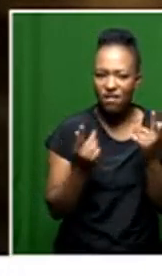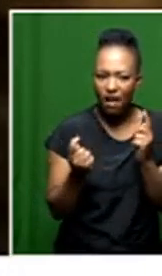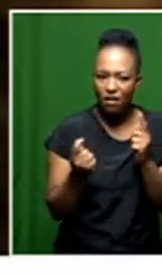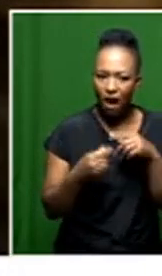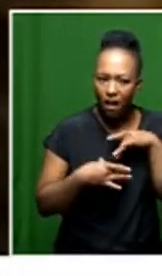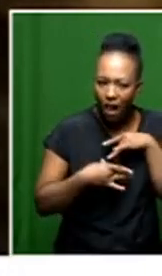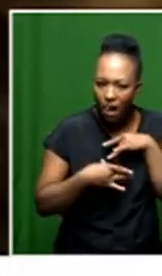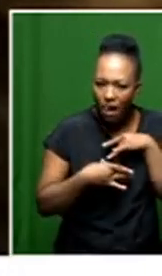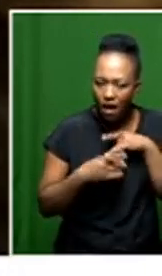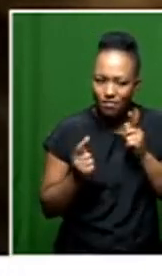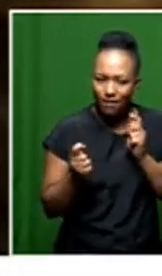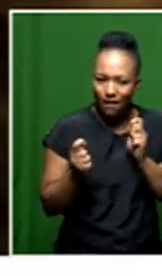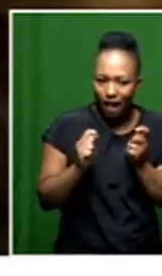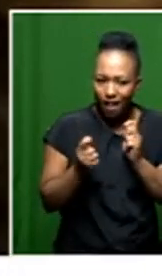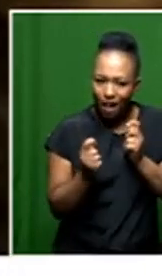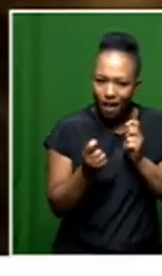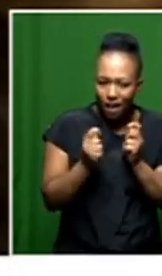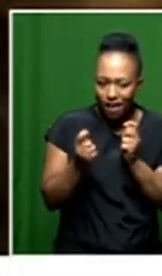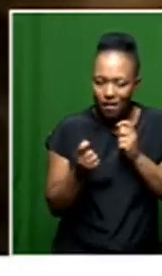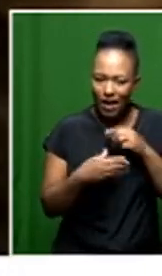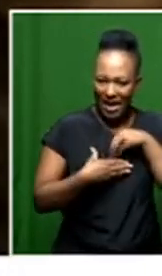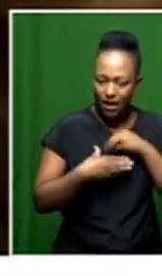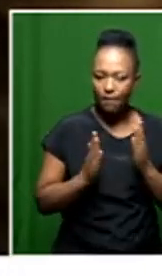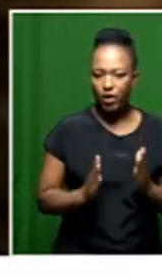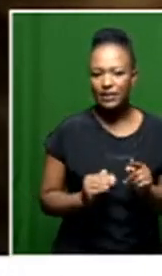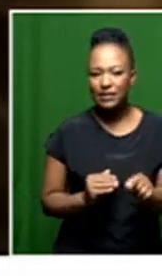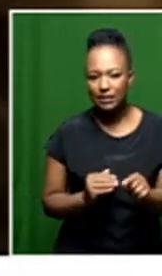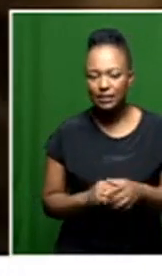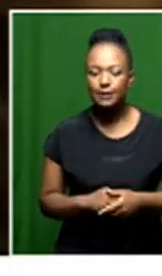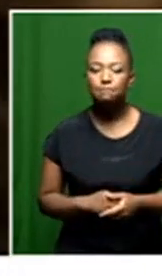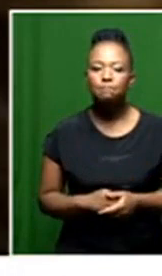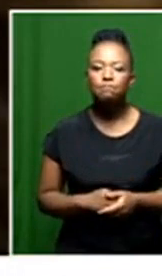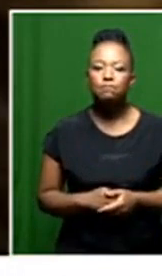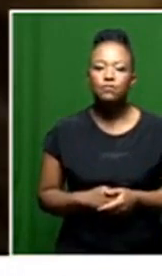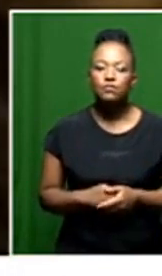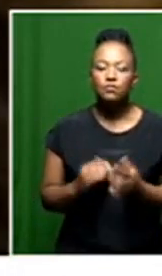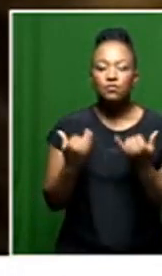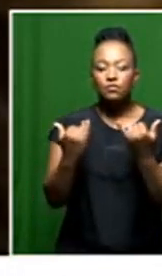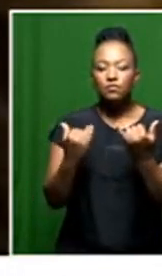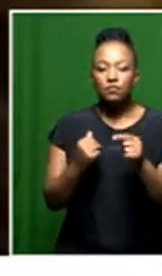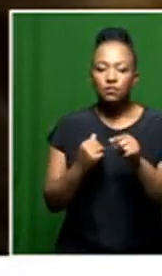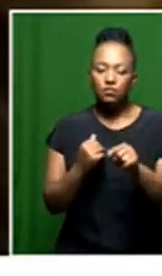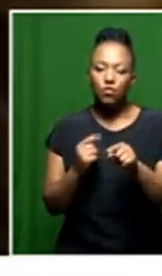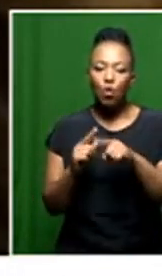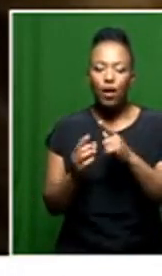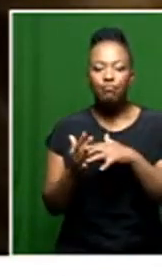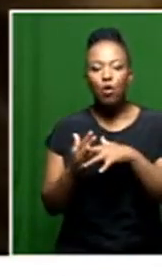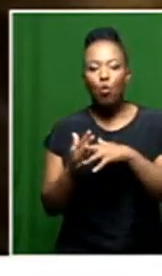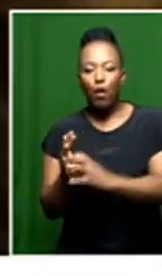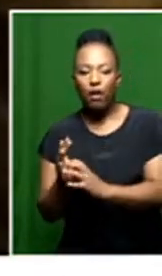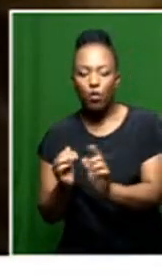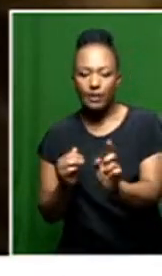And that's what we're watching. And the last part is, which is not in the strength part, but a weakness for us